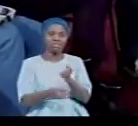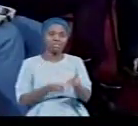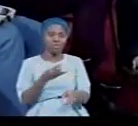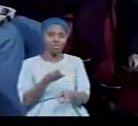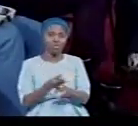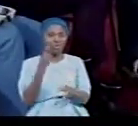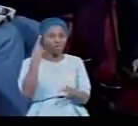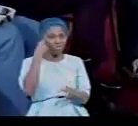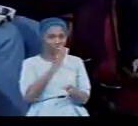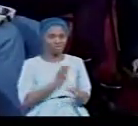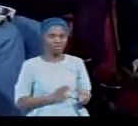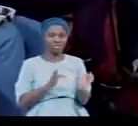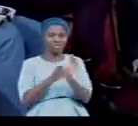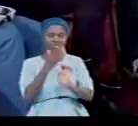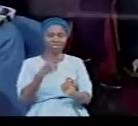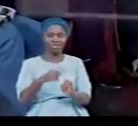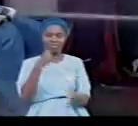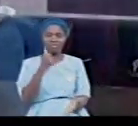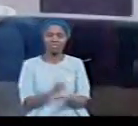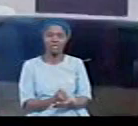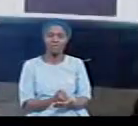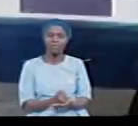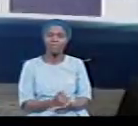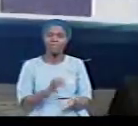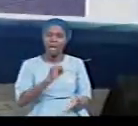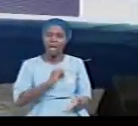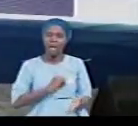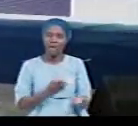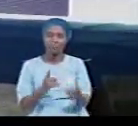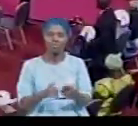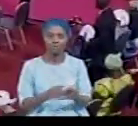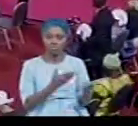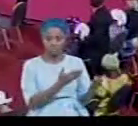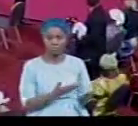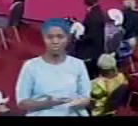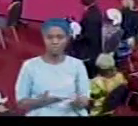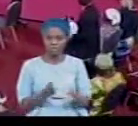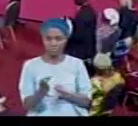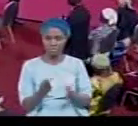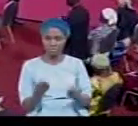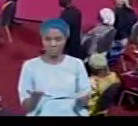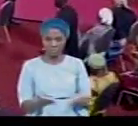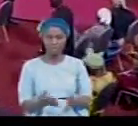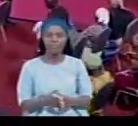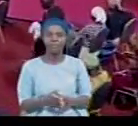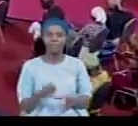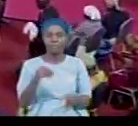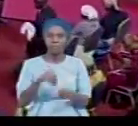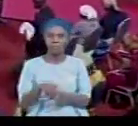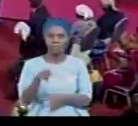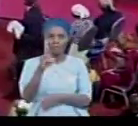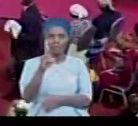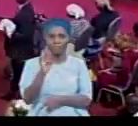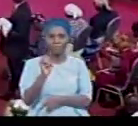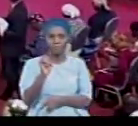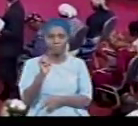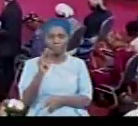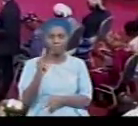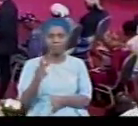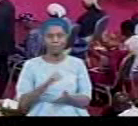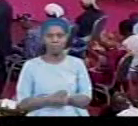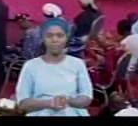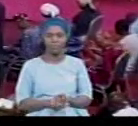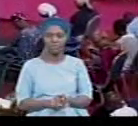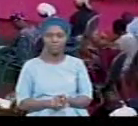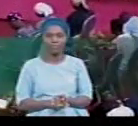to bring a contrast here in Revelation chapter 17. Revelation chapter